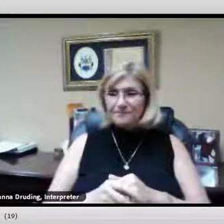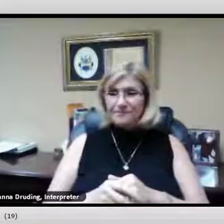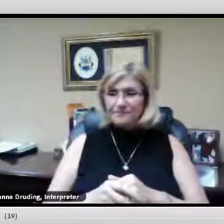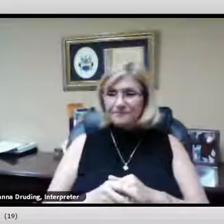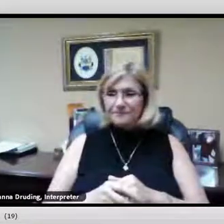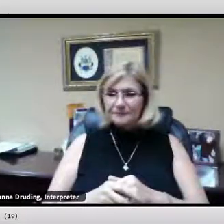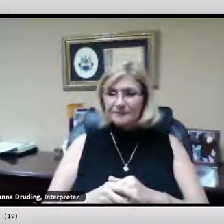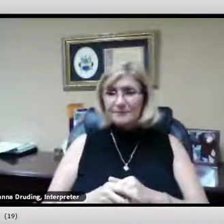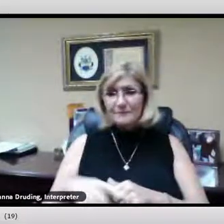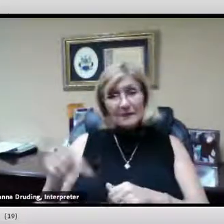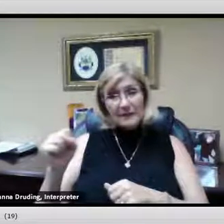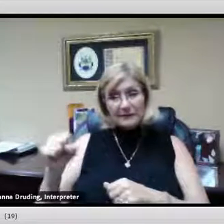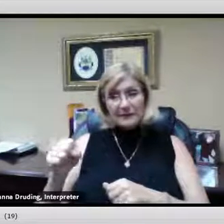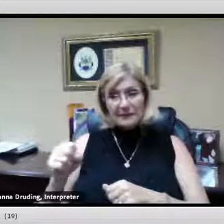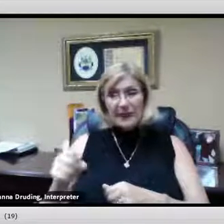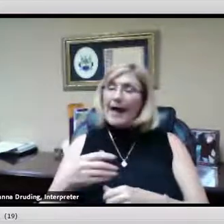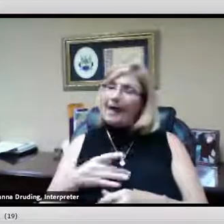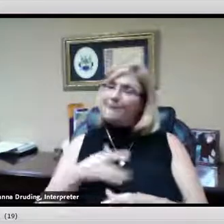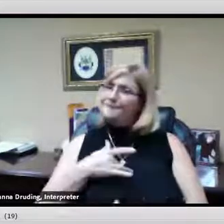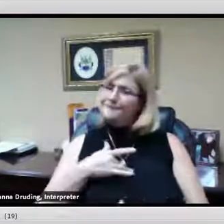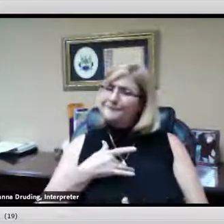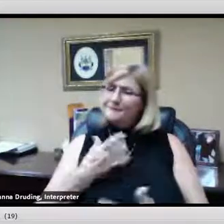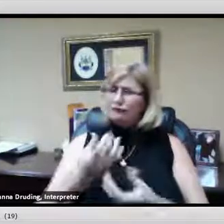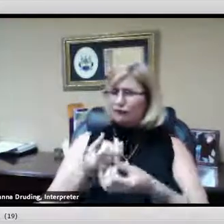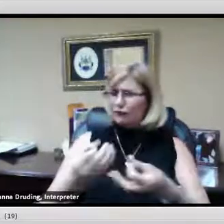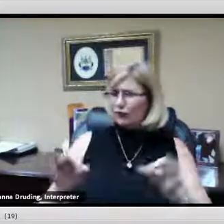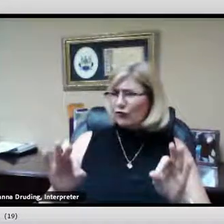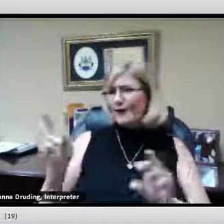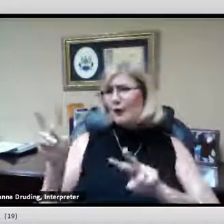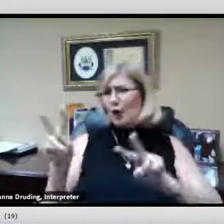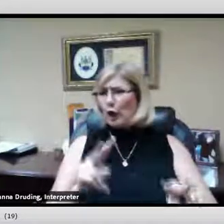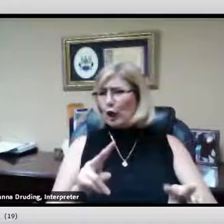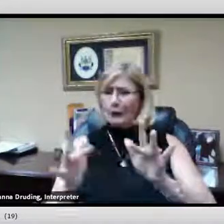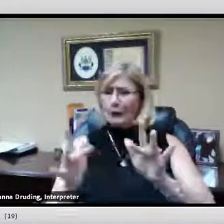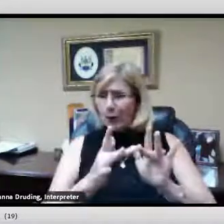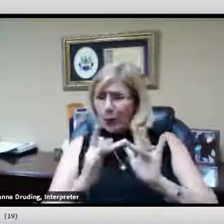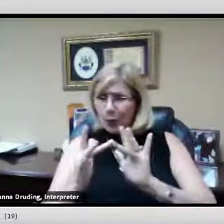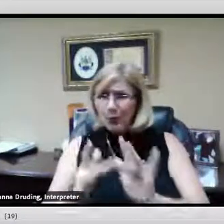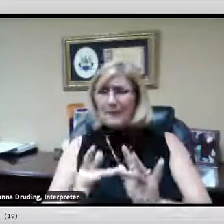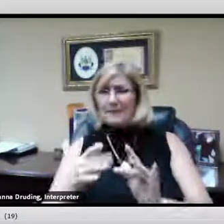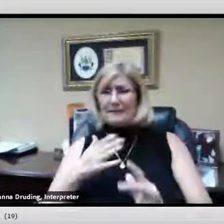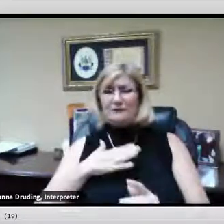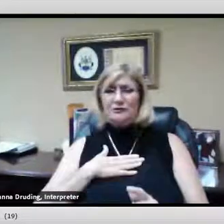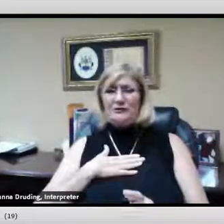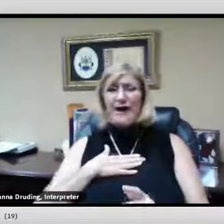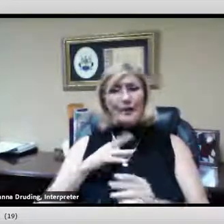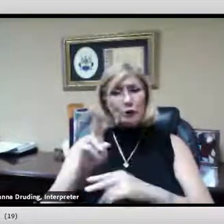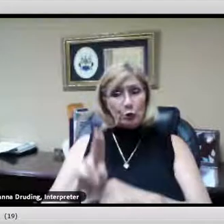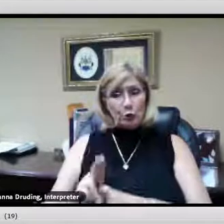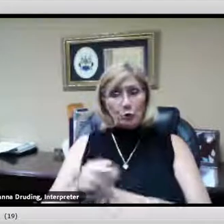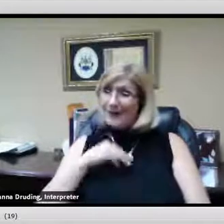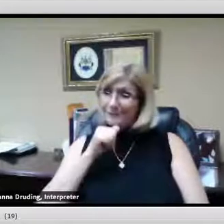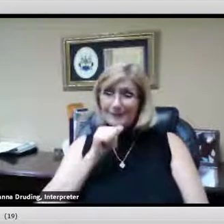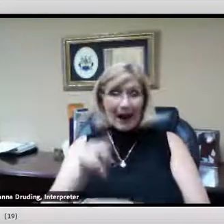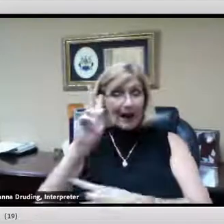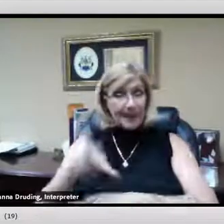um, yeah, and feel free to look at the web pages I use. Like I said, I haven't updated our catalog.